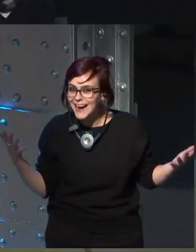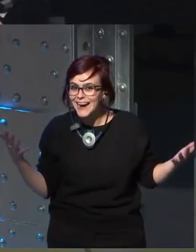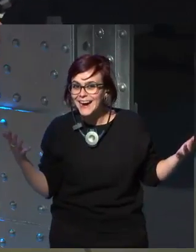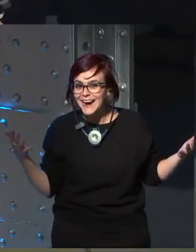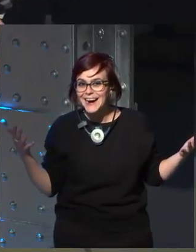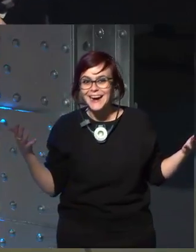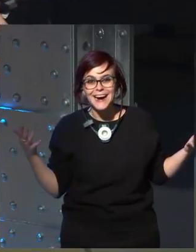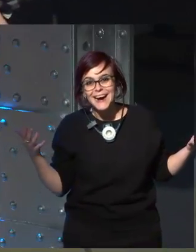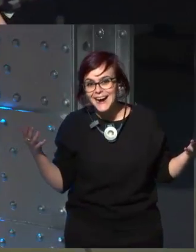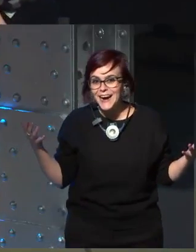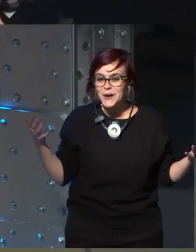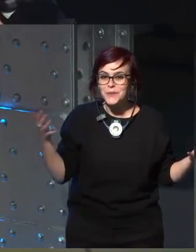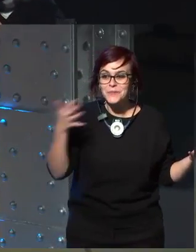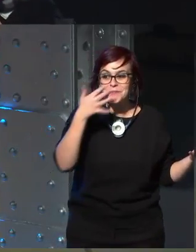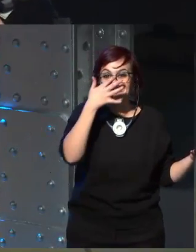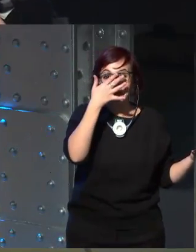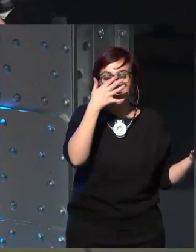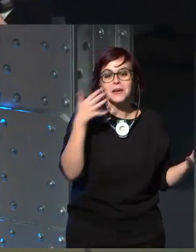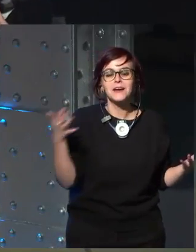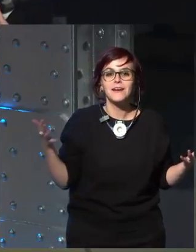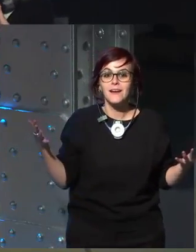What was the question now? I see.